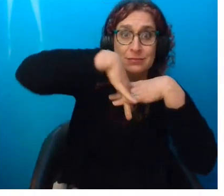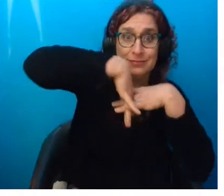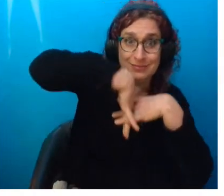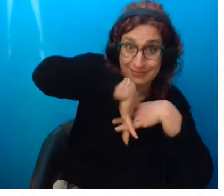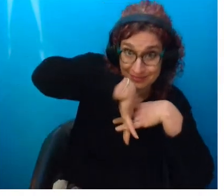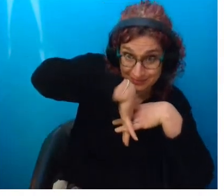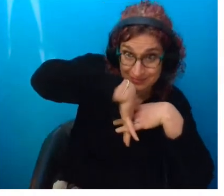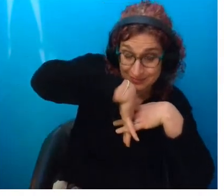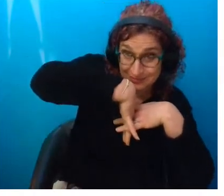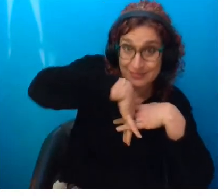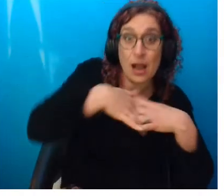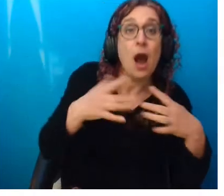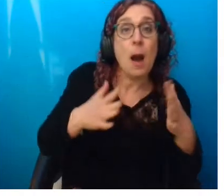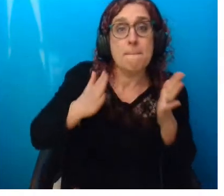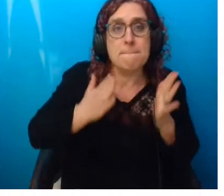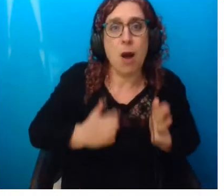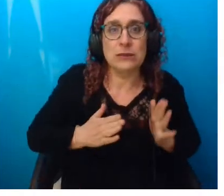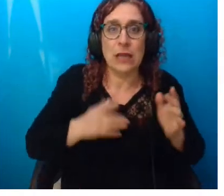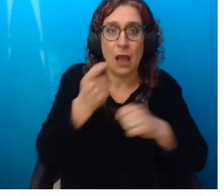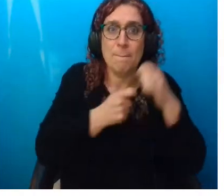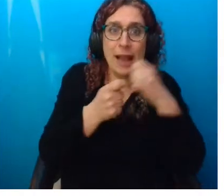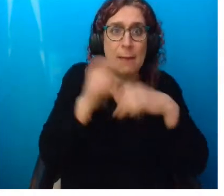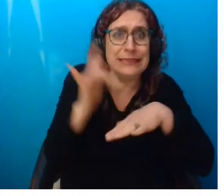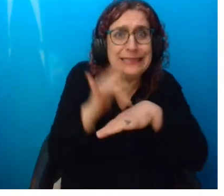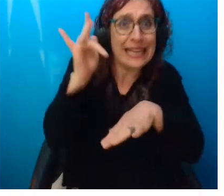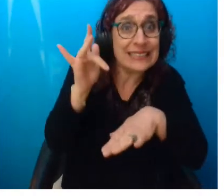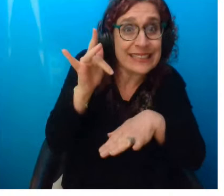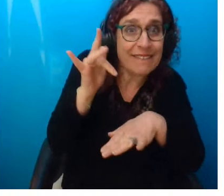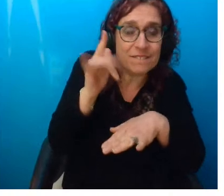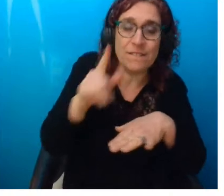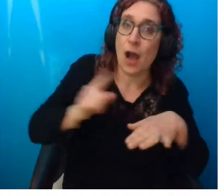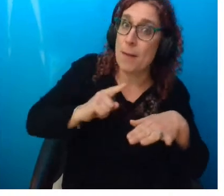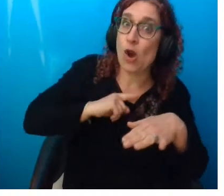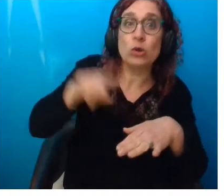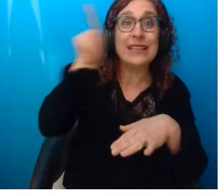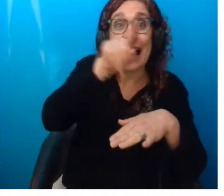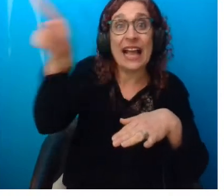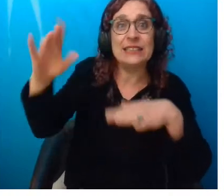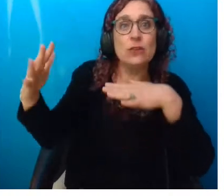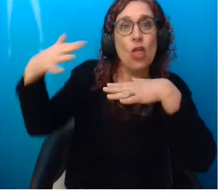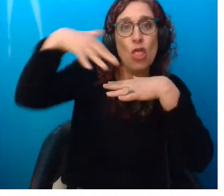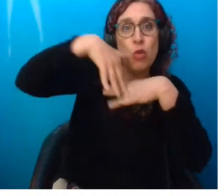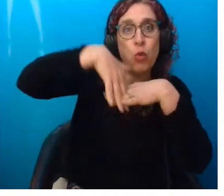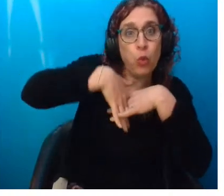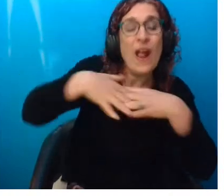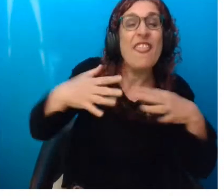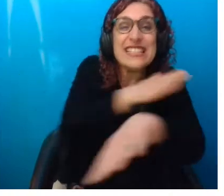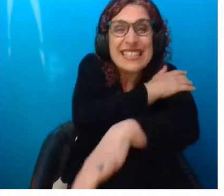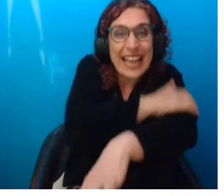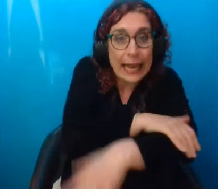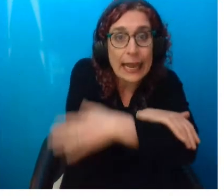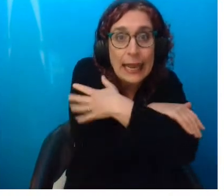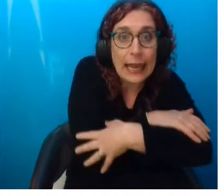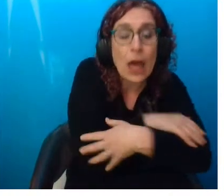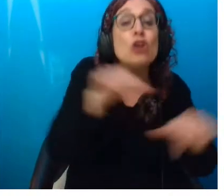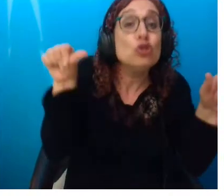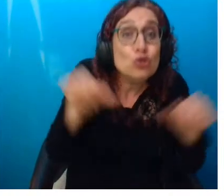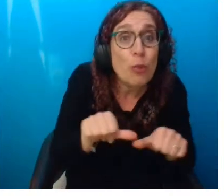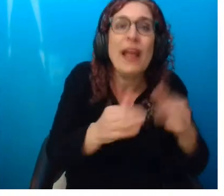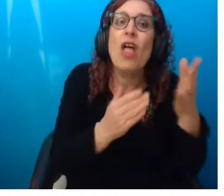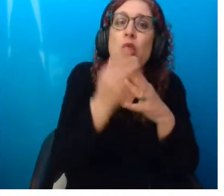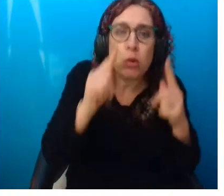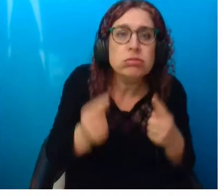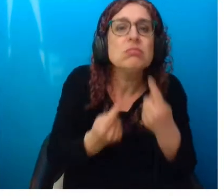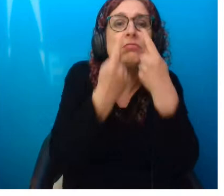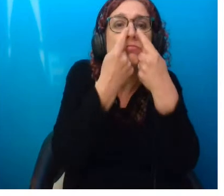those first through this abnormal skin, rather than through the nasal mucosa, the respiratory mucosa, or the